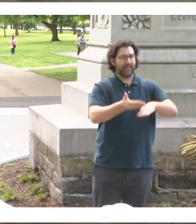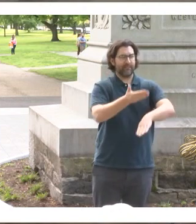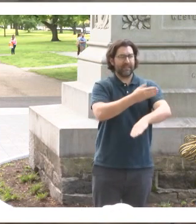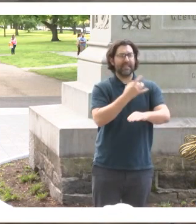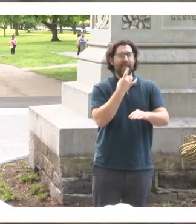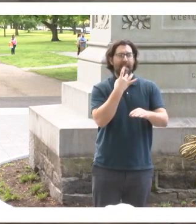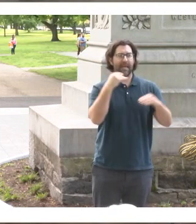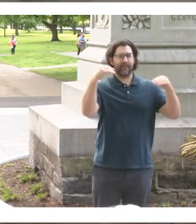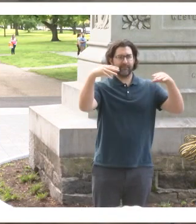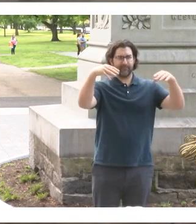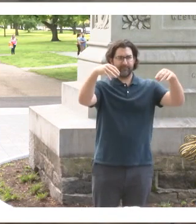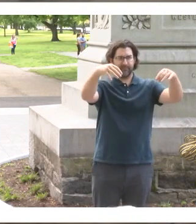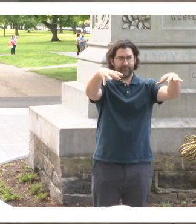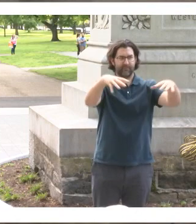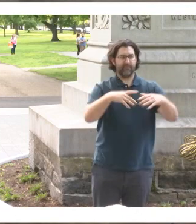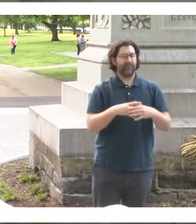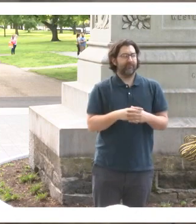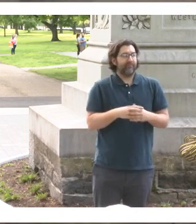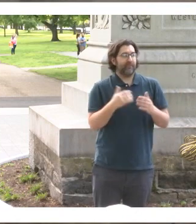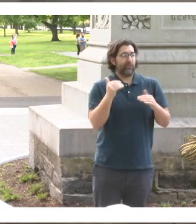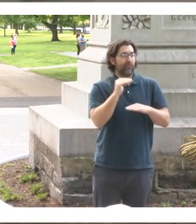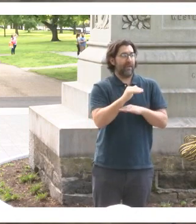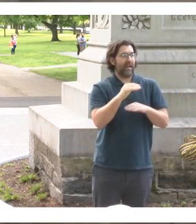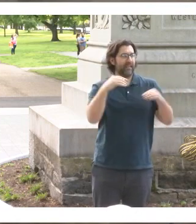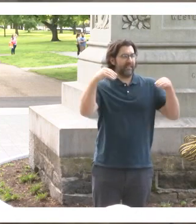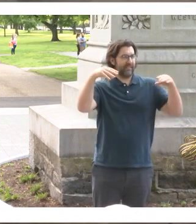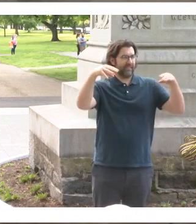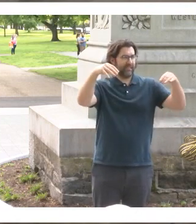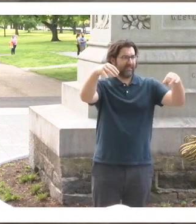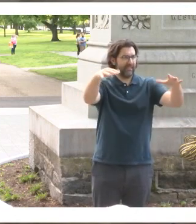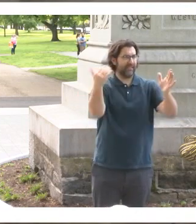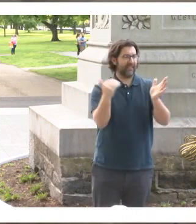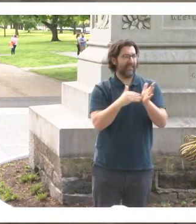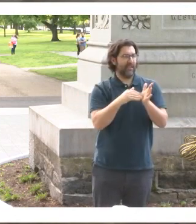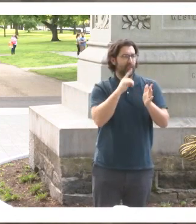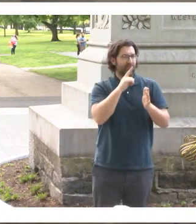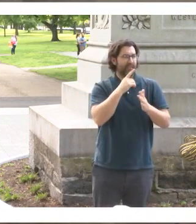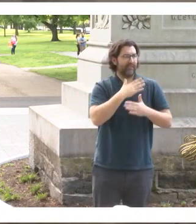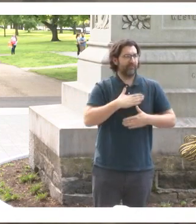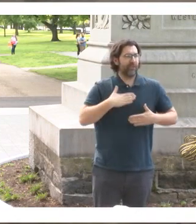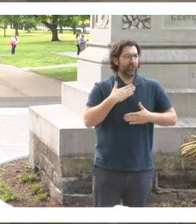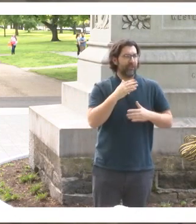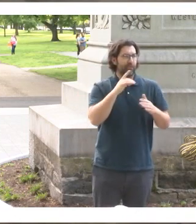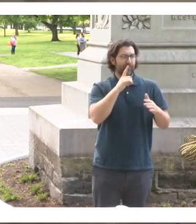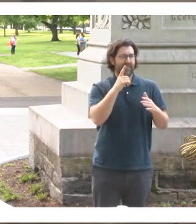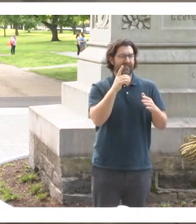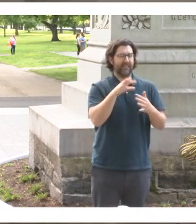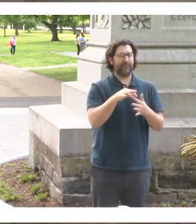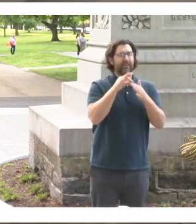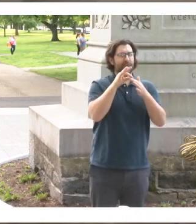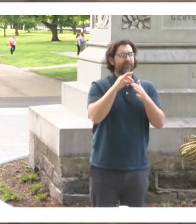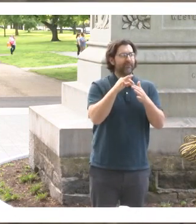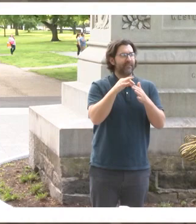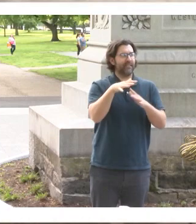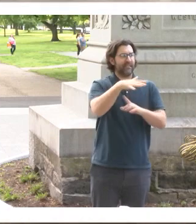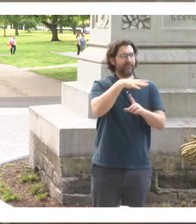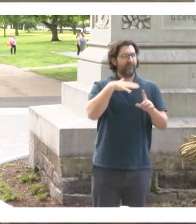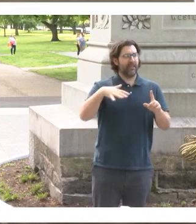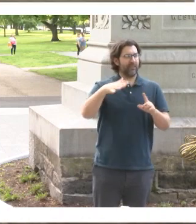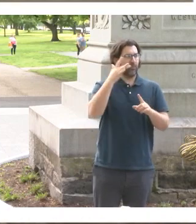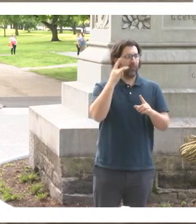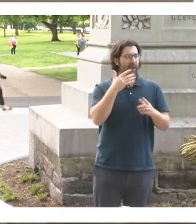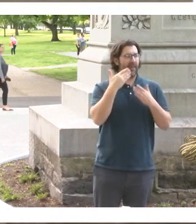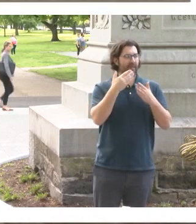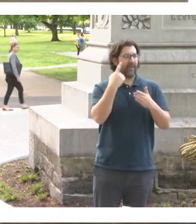along the promenade. Tonight, we will relight Allegheny Commons and will appreciate the vibrancy of this special space thanks